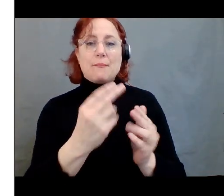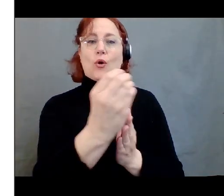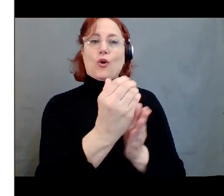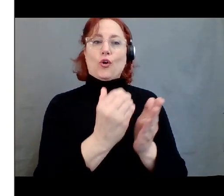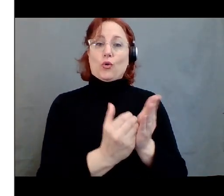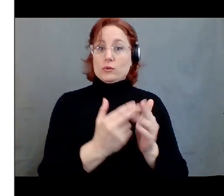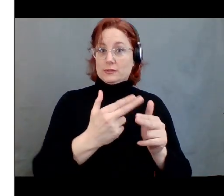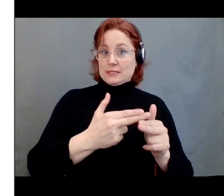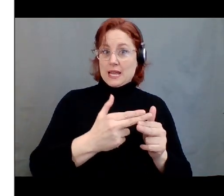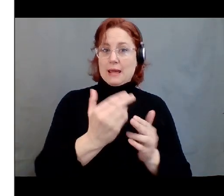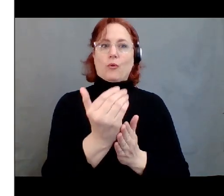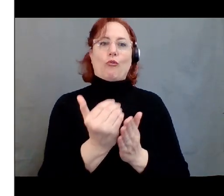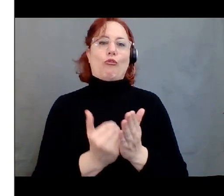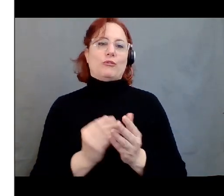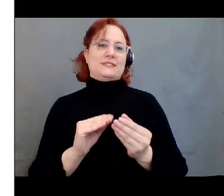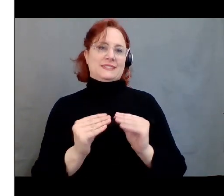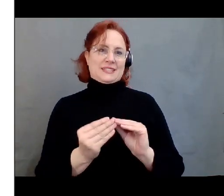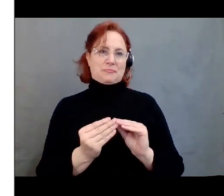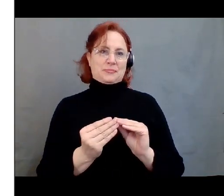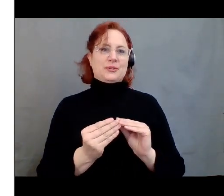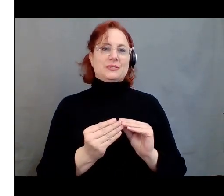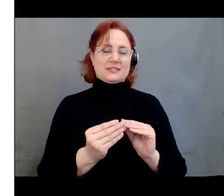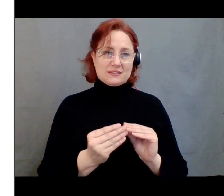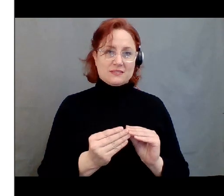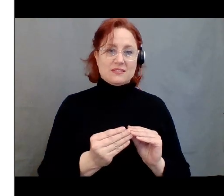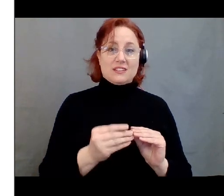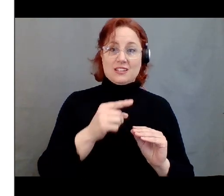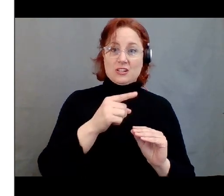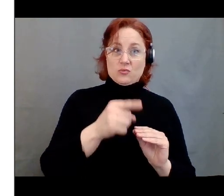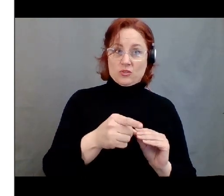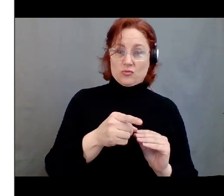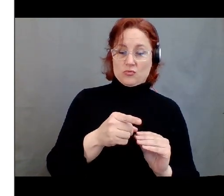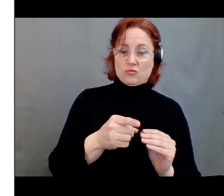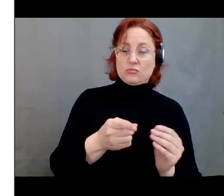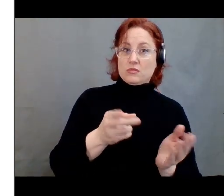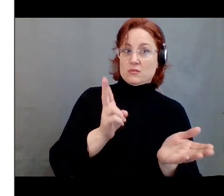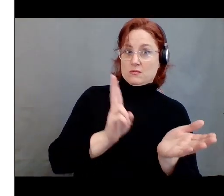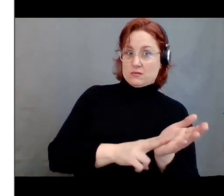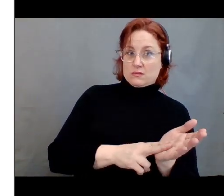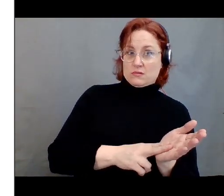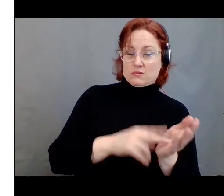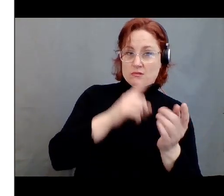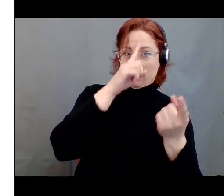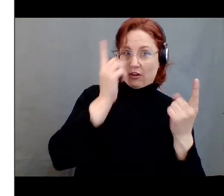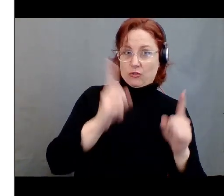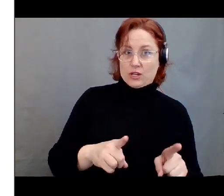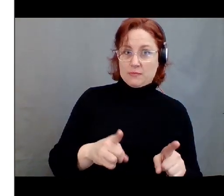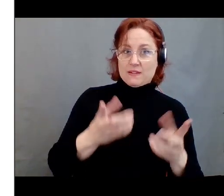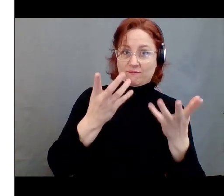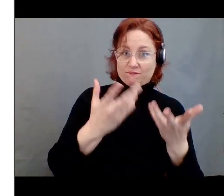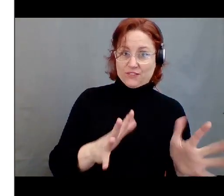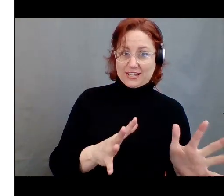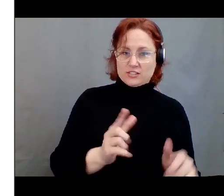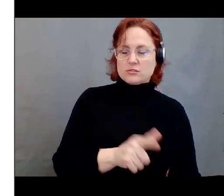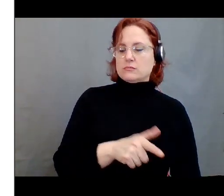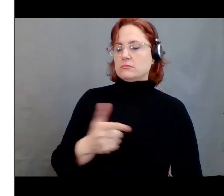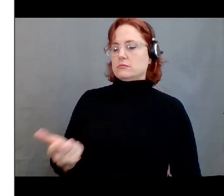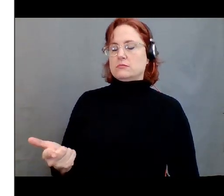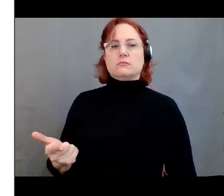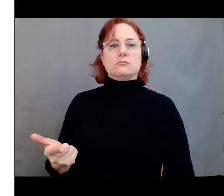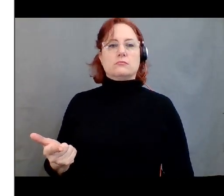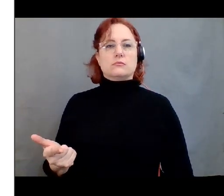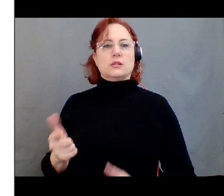After the agreement, the student can now schedule a test with ARC in ARC Connect. When a student schedules a test, you will receive an